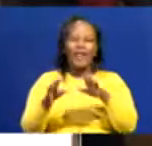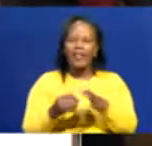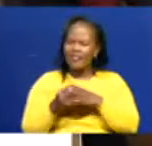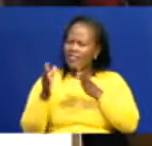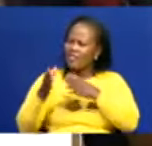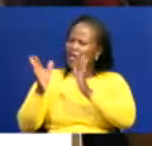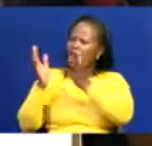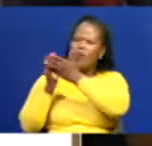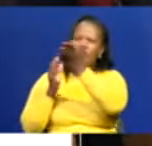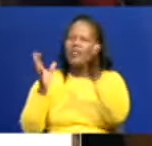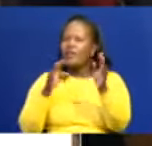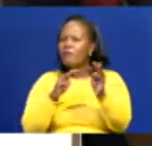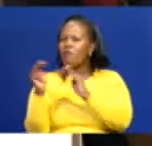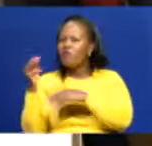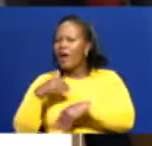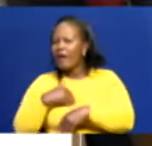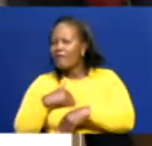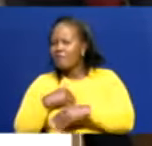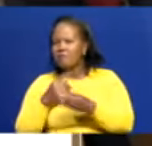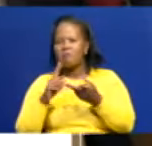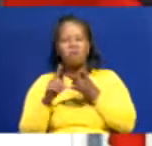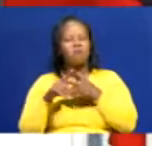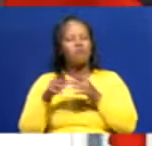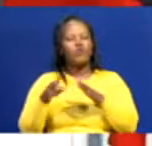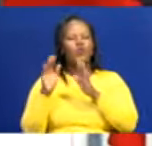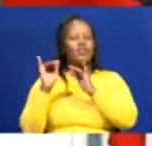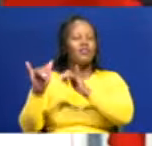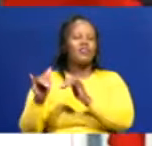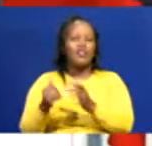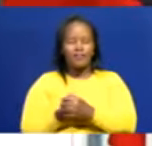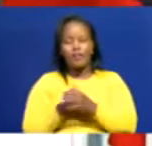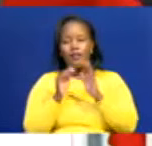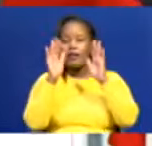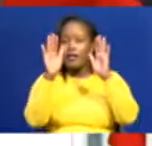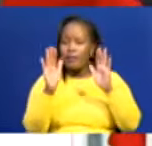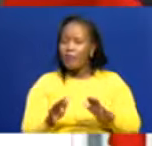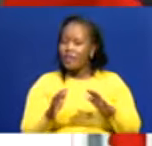tu, kuna bali zimeenda. Kuna bali zimeenda.